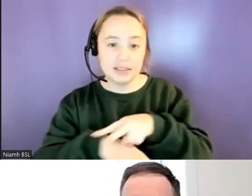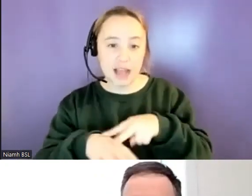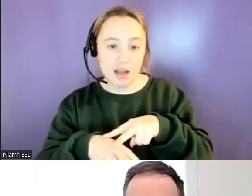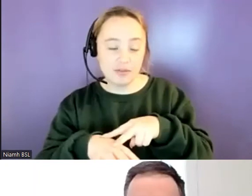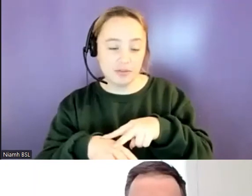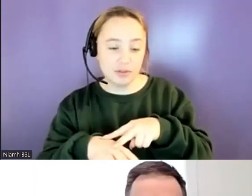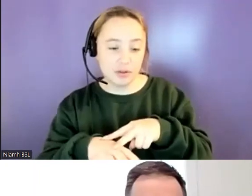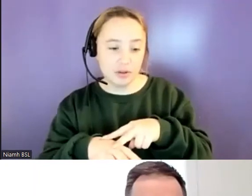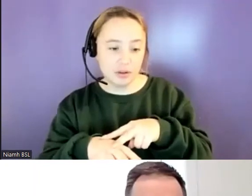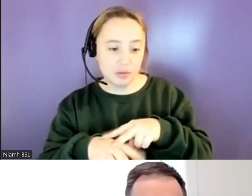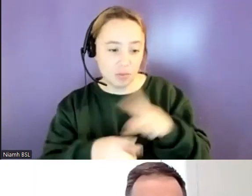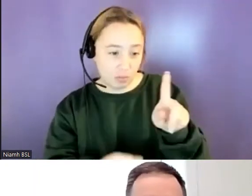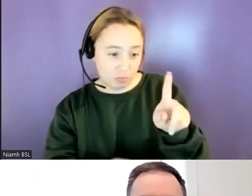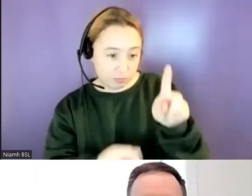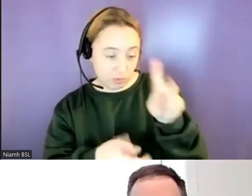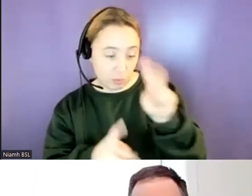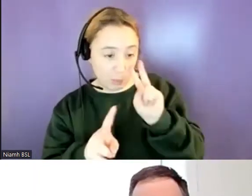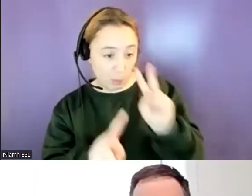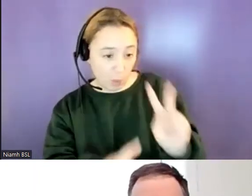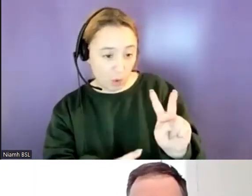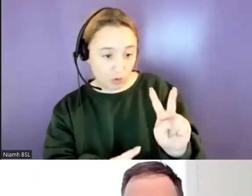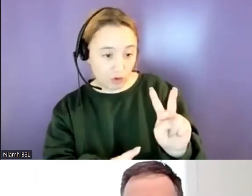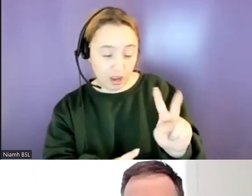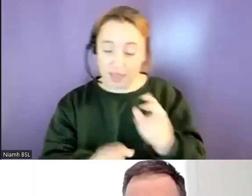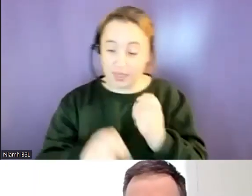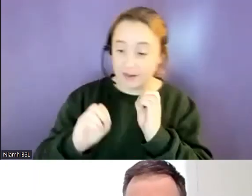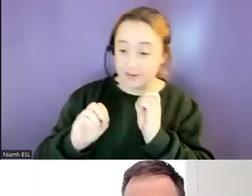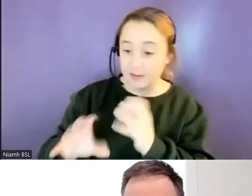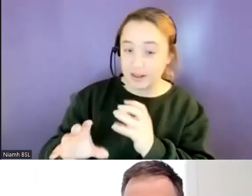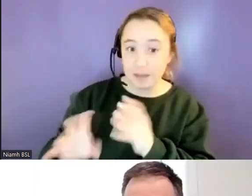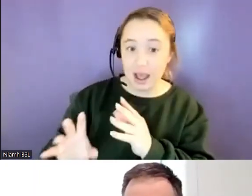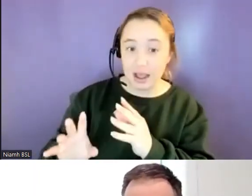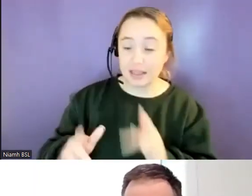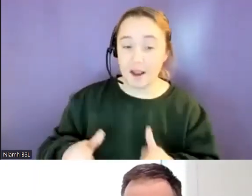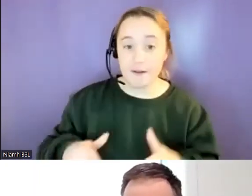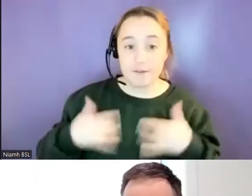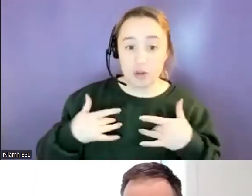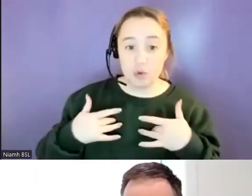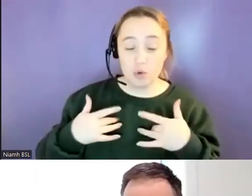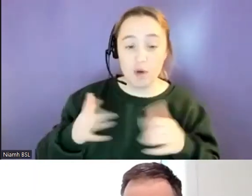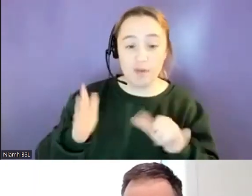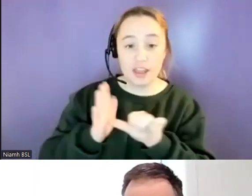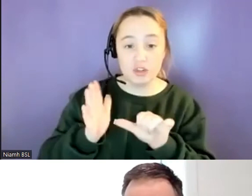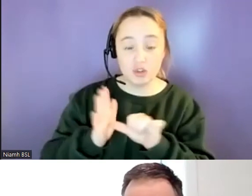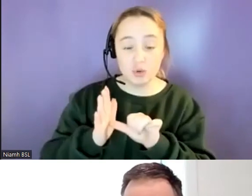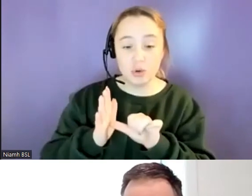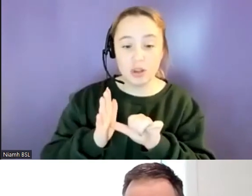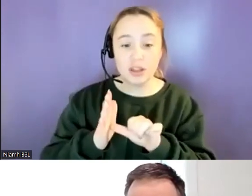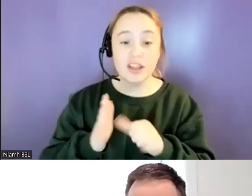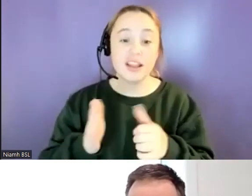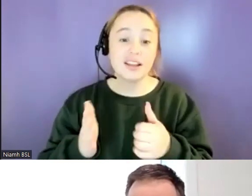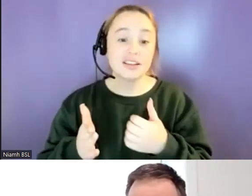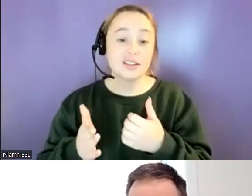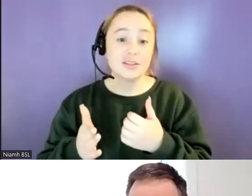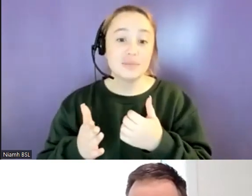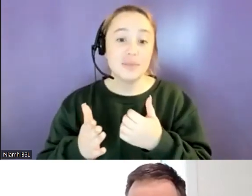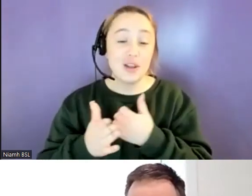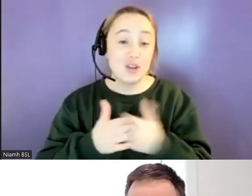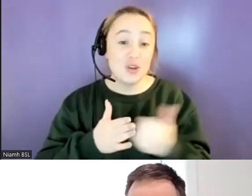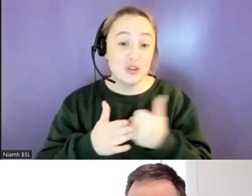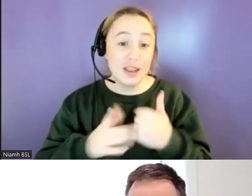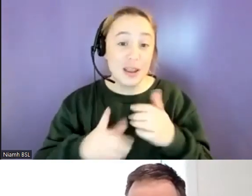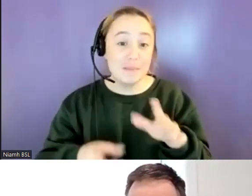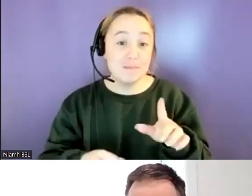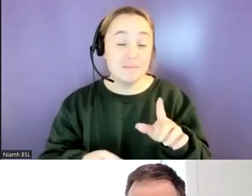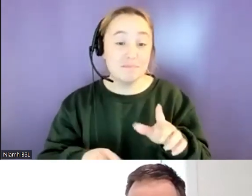back what their interpretation of the issue is, and often it's the wrong issue, that they've completely kind